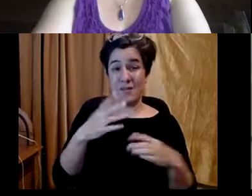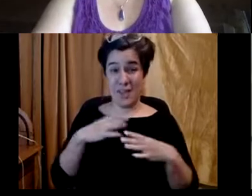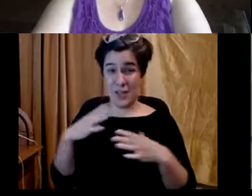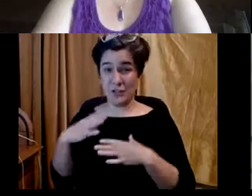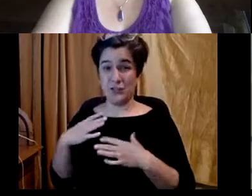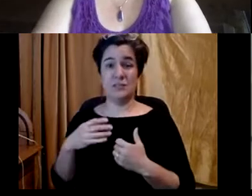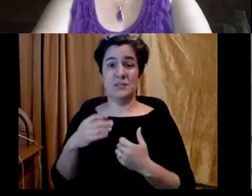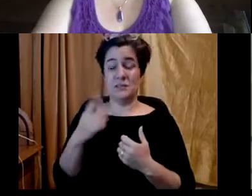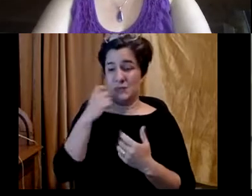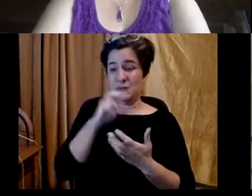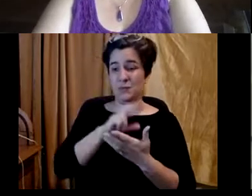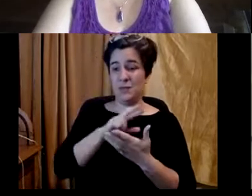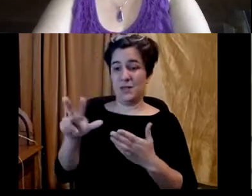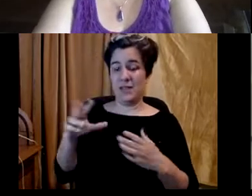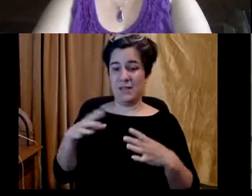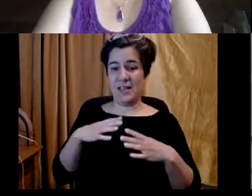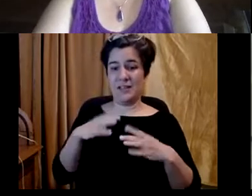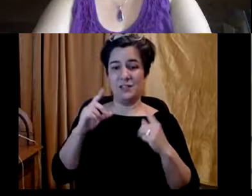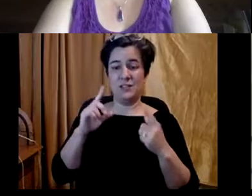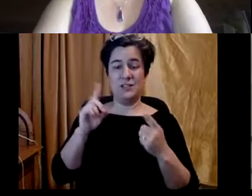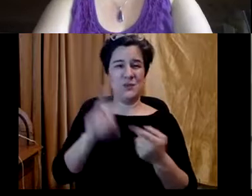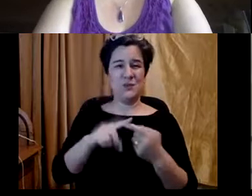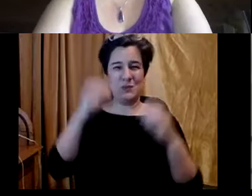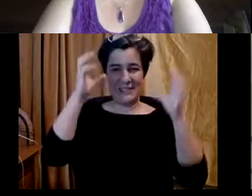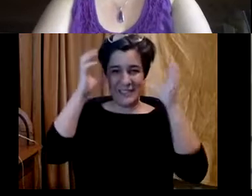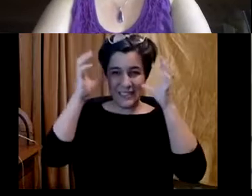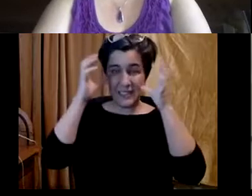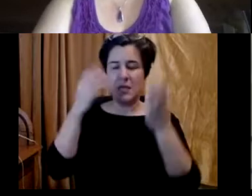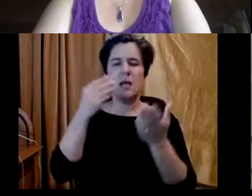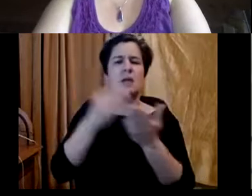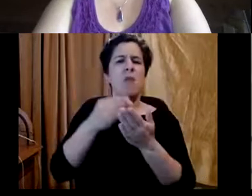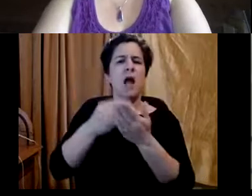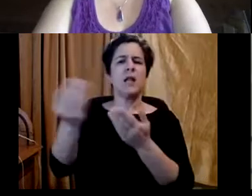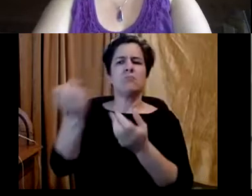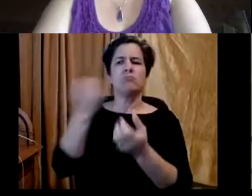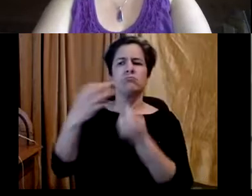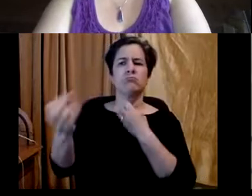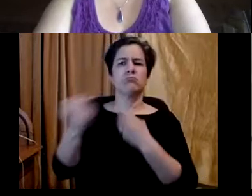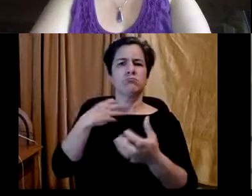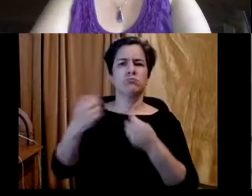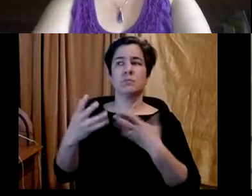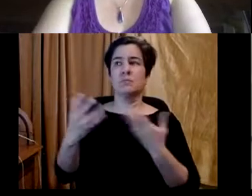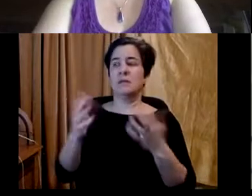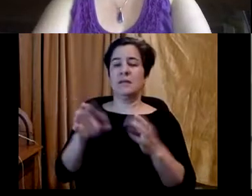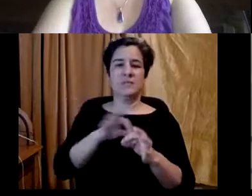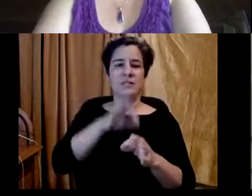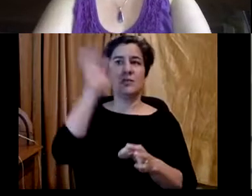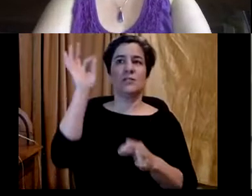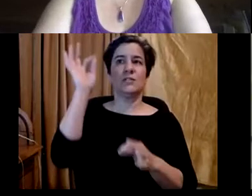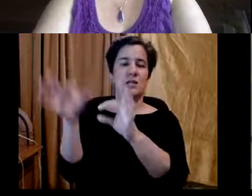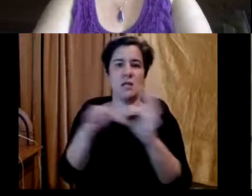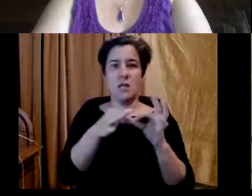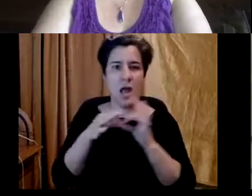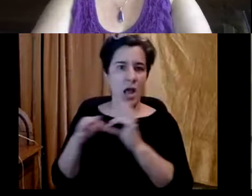from a 3-week vacation with my son to Disney. Money has been coming in. I am so spiritually connected.